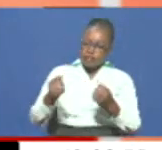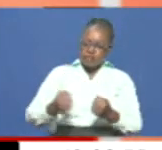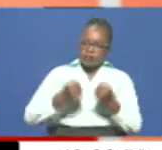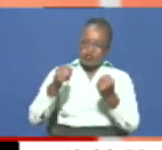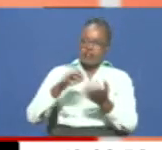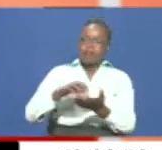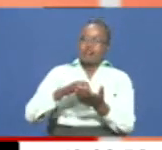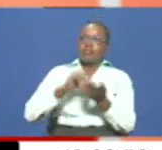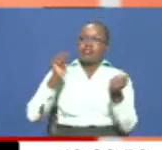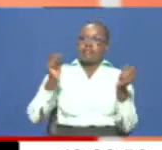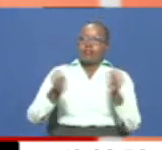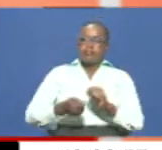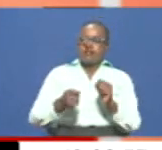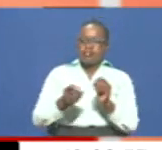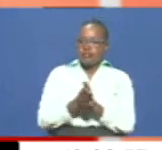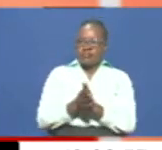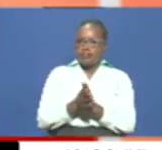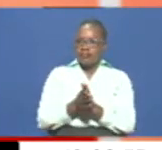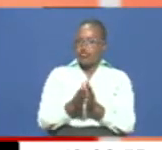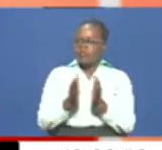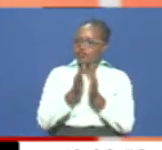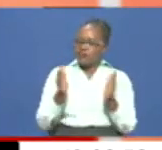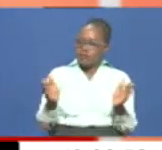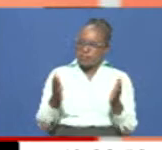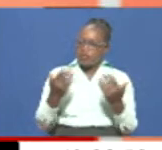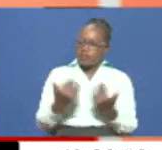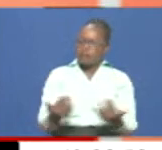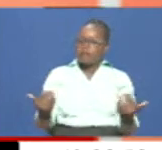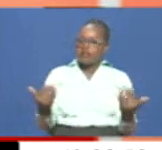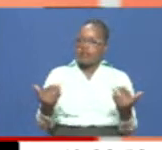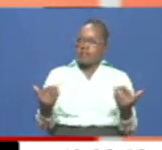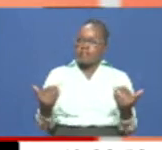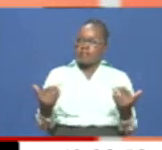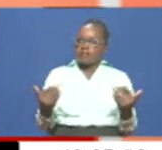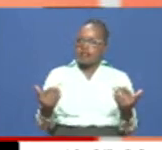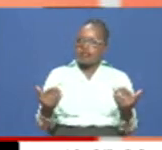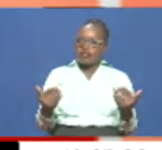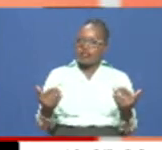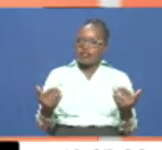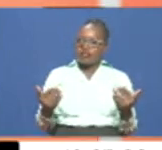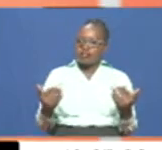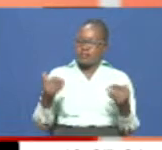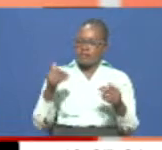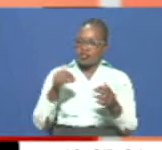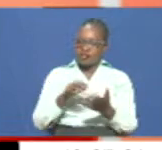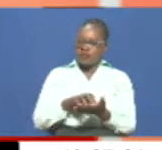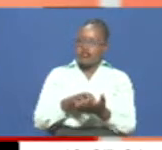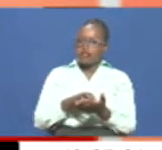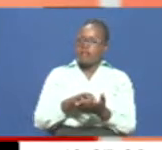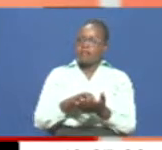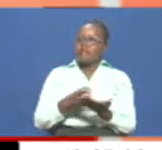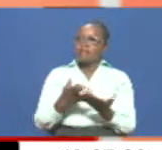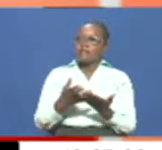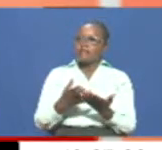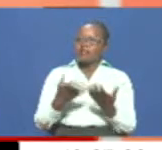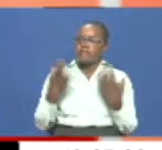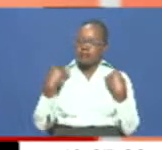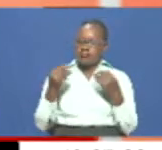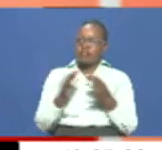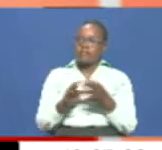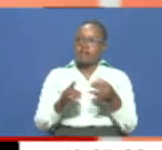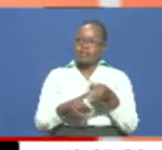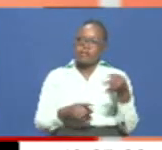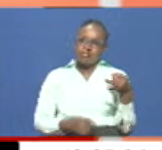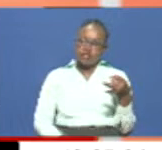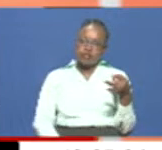because strength and conditioning has been a big element in terms of our sports. The second areas where we will